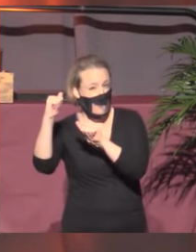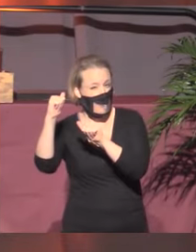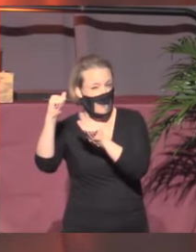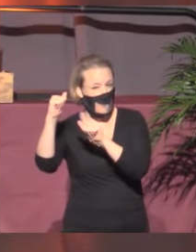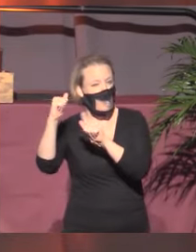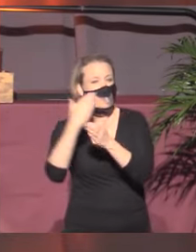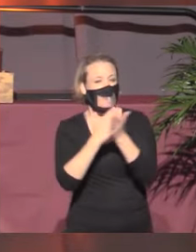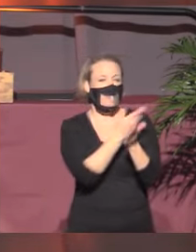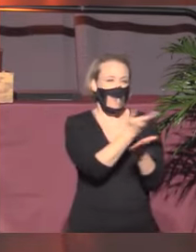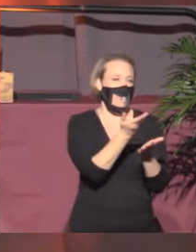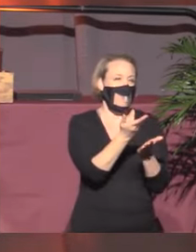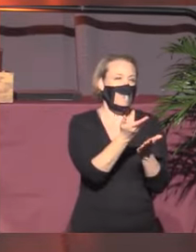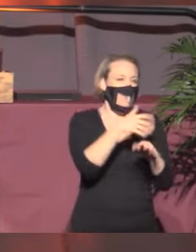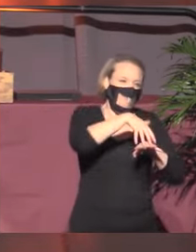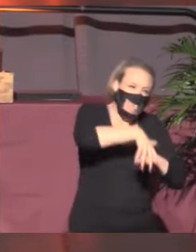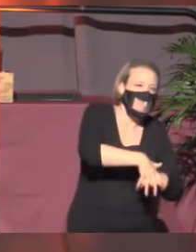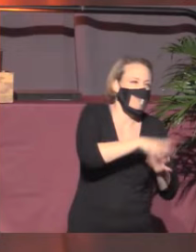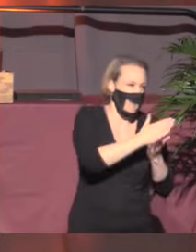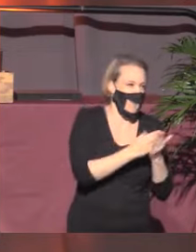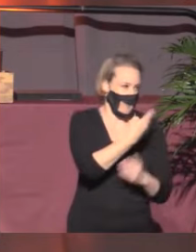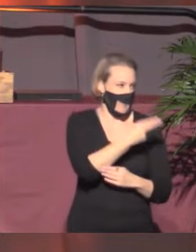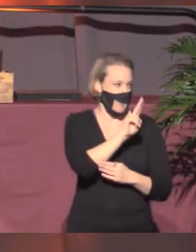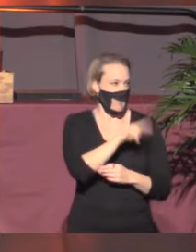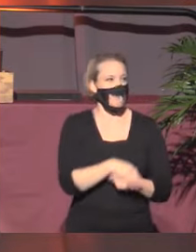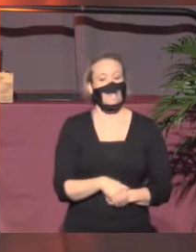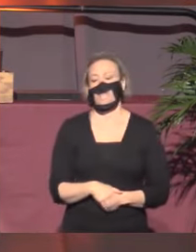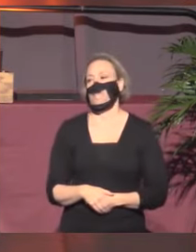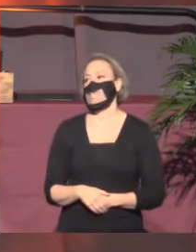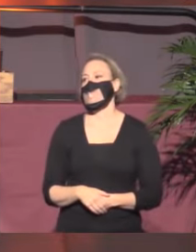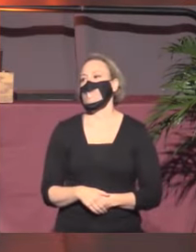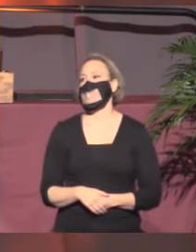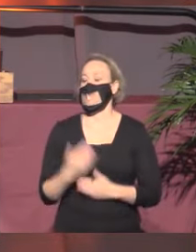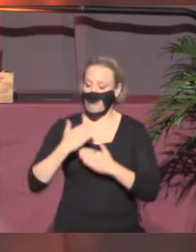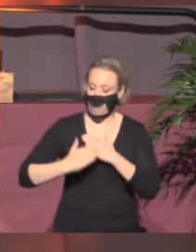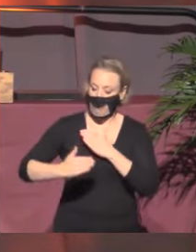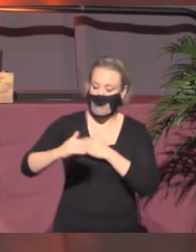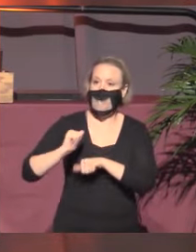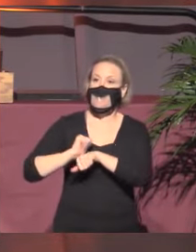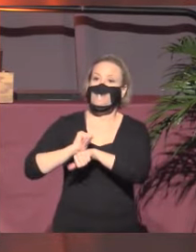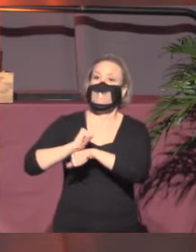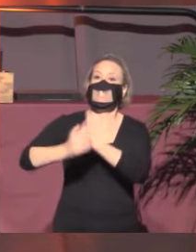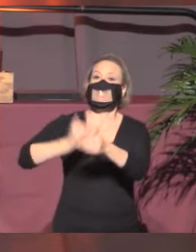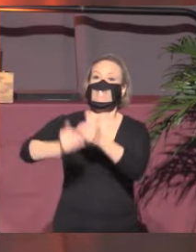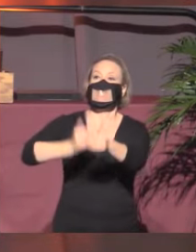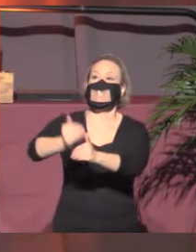You're always a part of Hamline University. But as you do the work that you're doing,